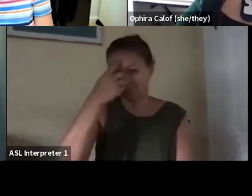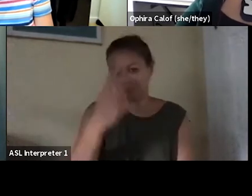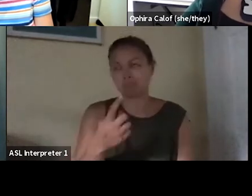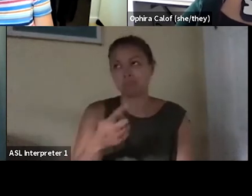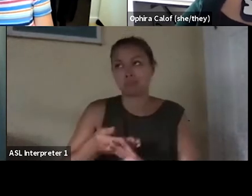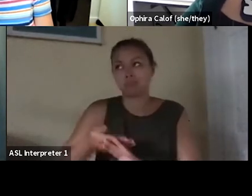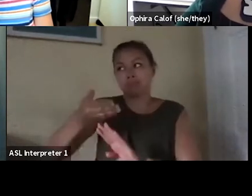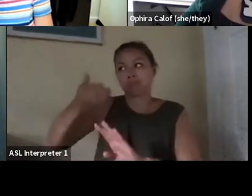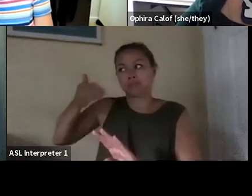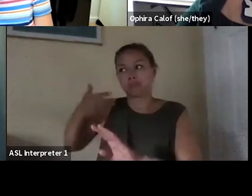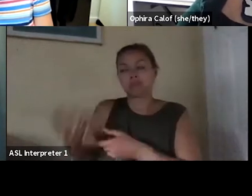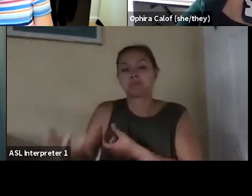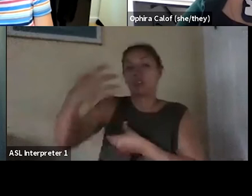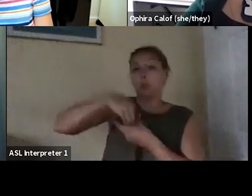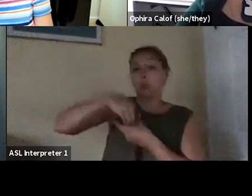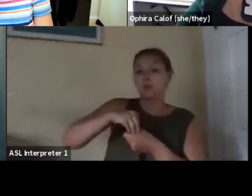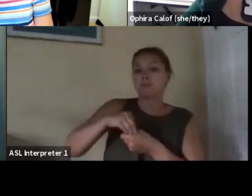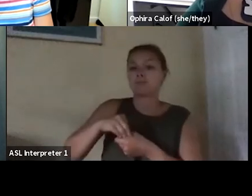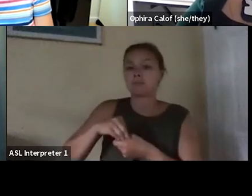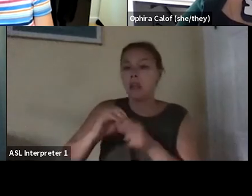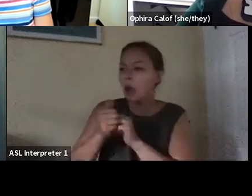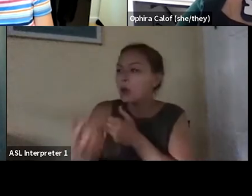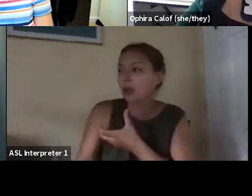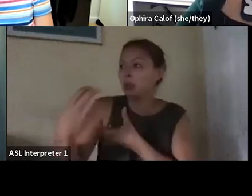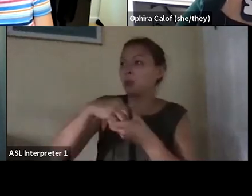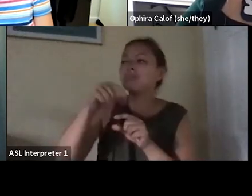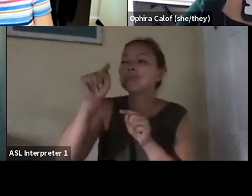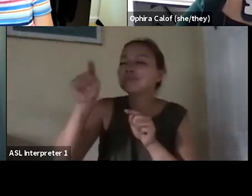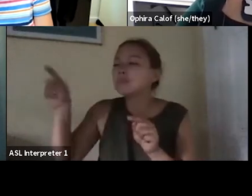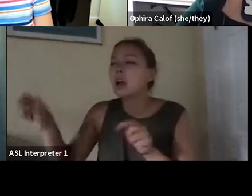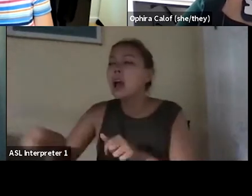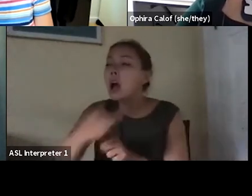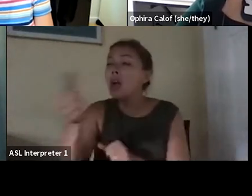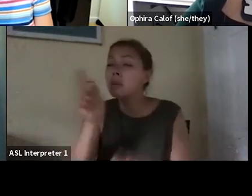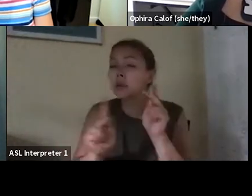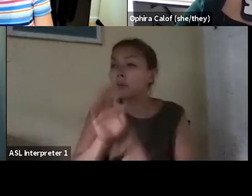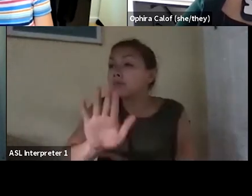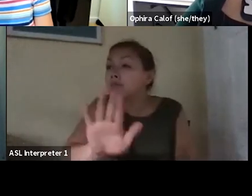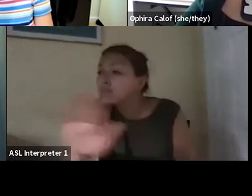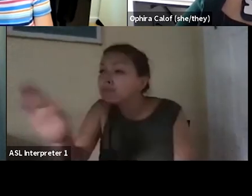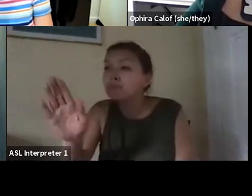different lived experiences. And even just with a lot of ideas with how, especially like younger kids